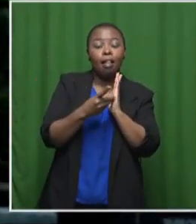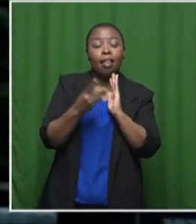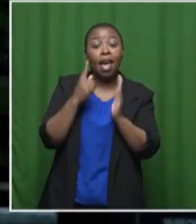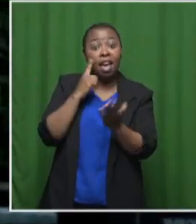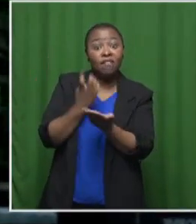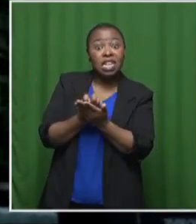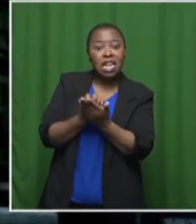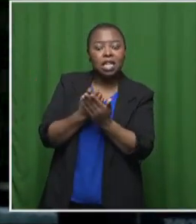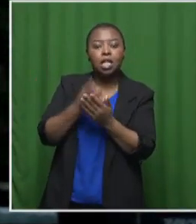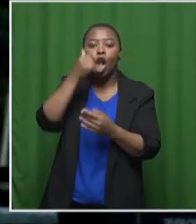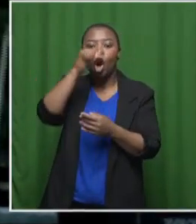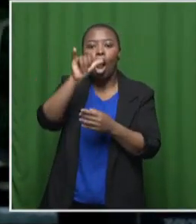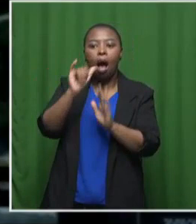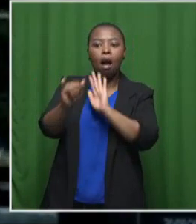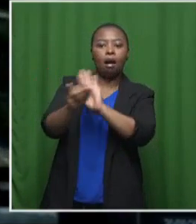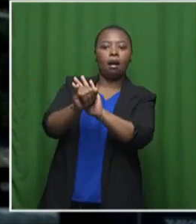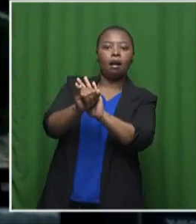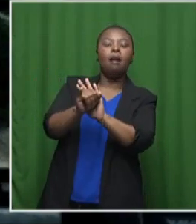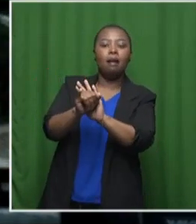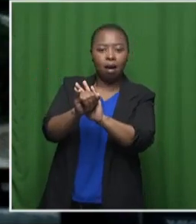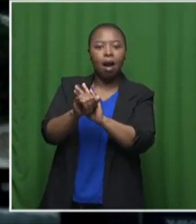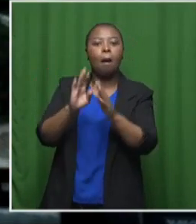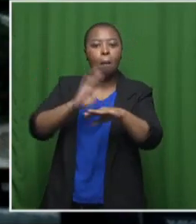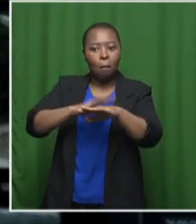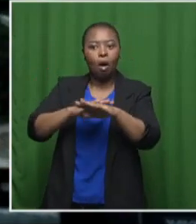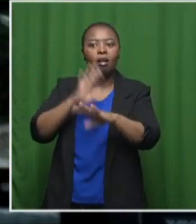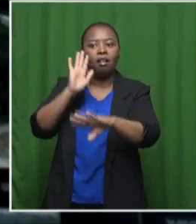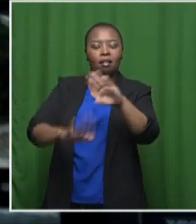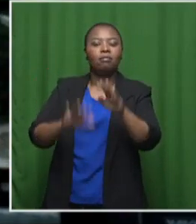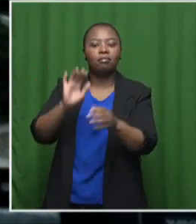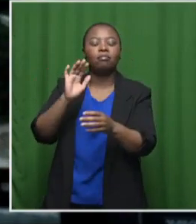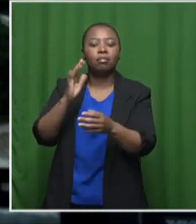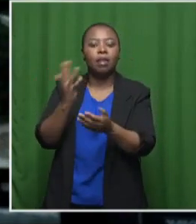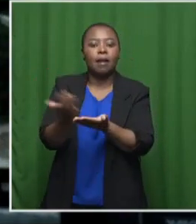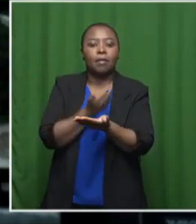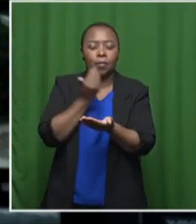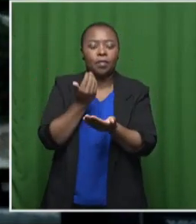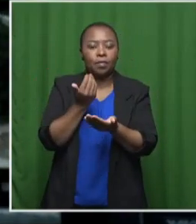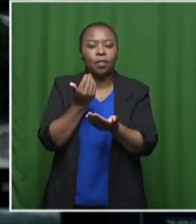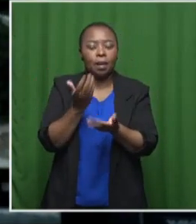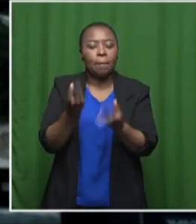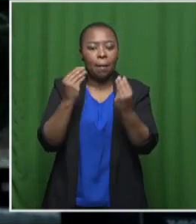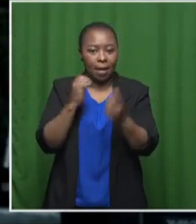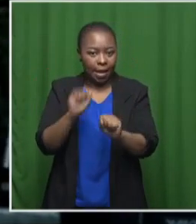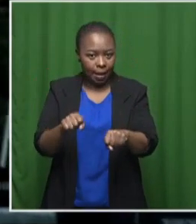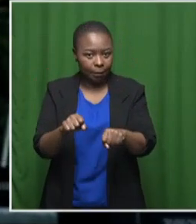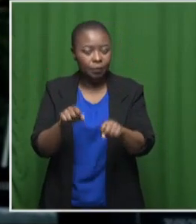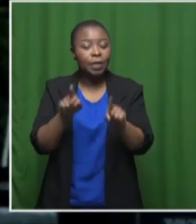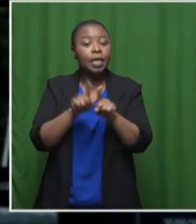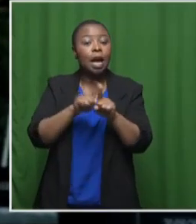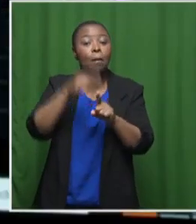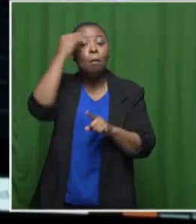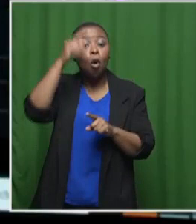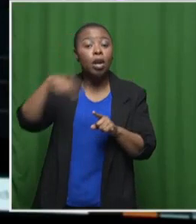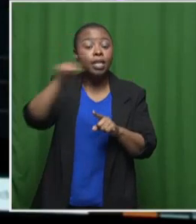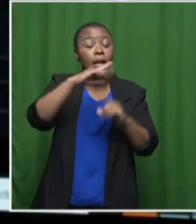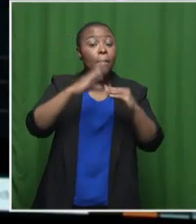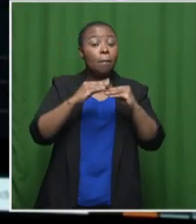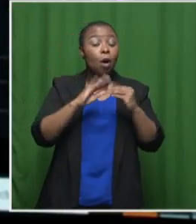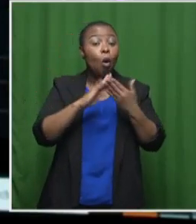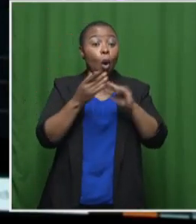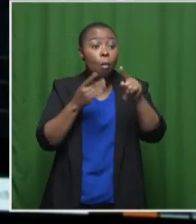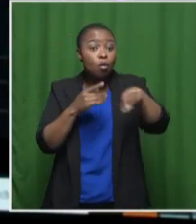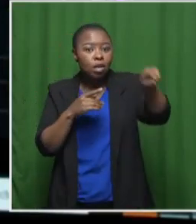crime detection and securing convictions, can be obtained. Authorities say the police and members of the public may